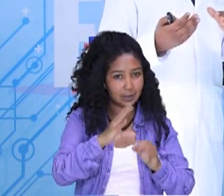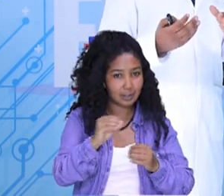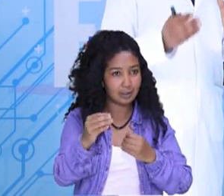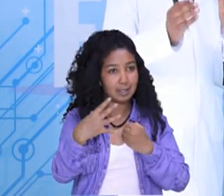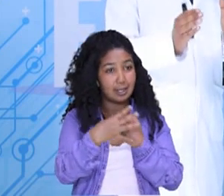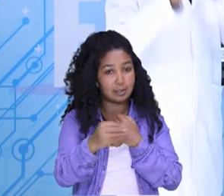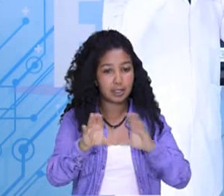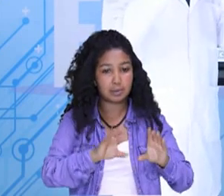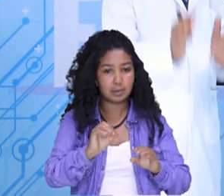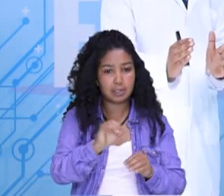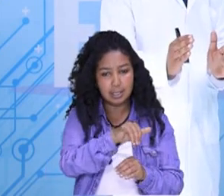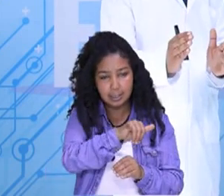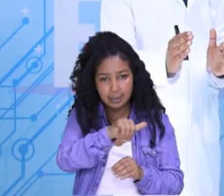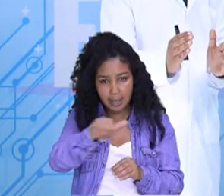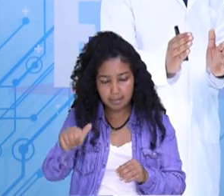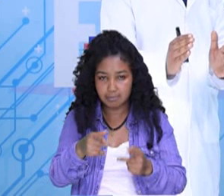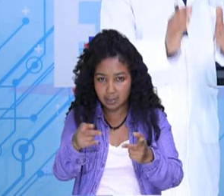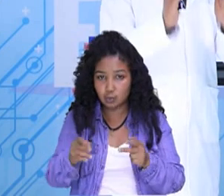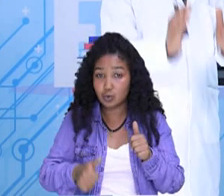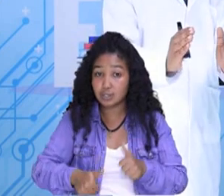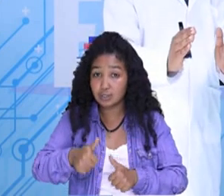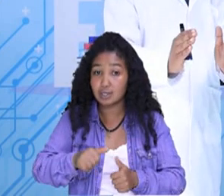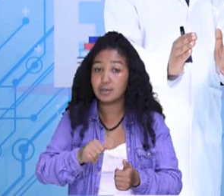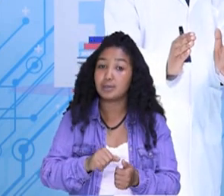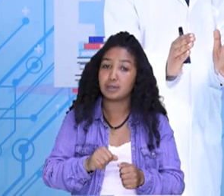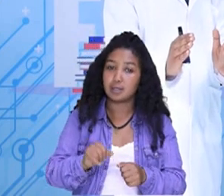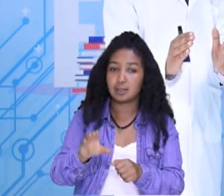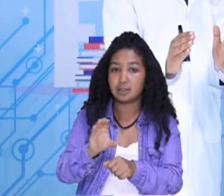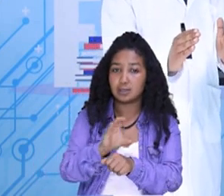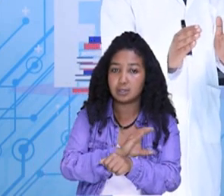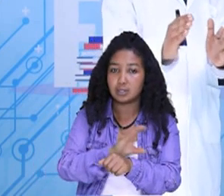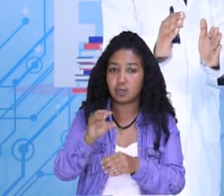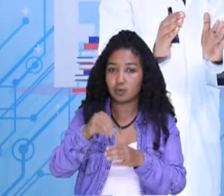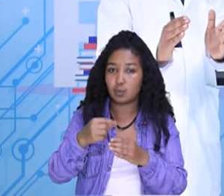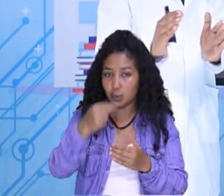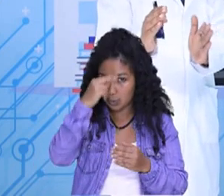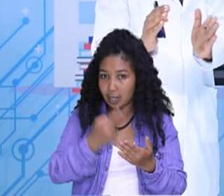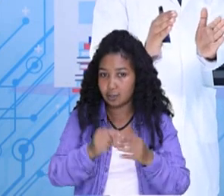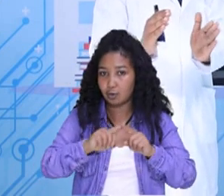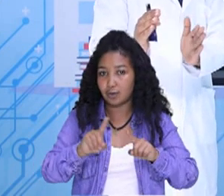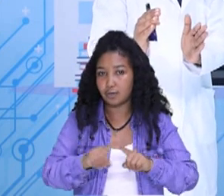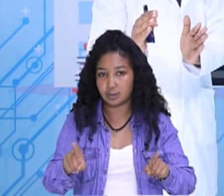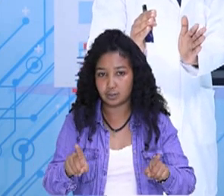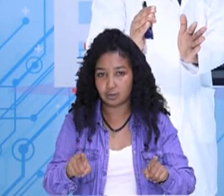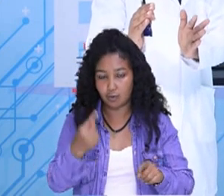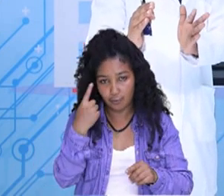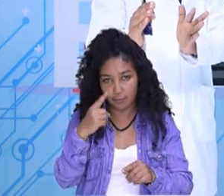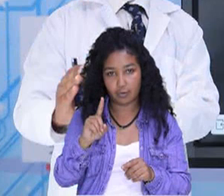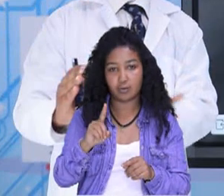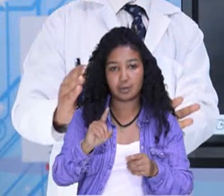and translation, takes place in the same sites, which is in the cytosol, because there is no different sites